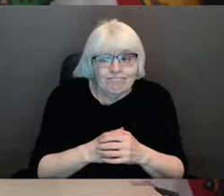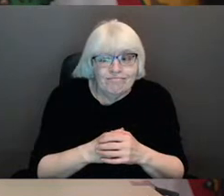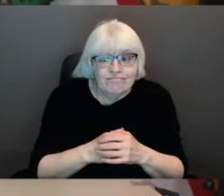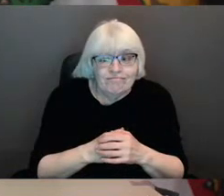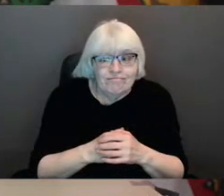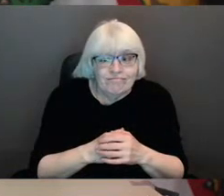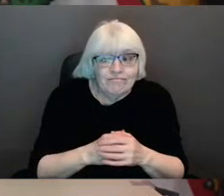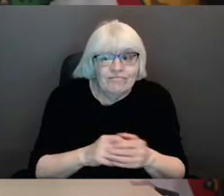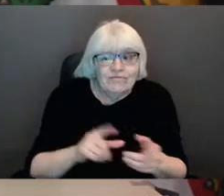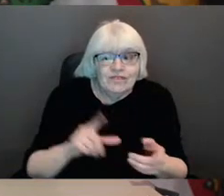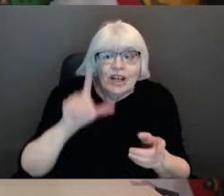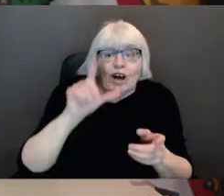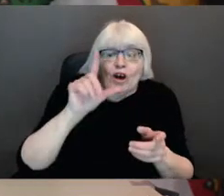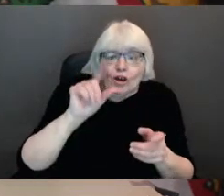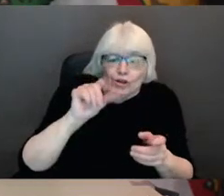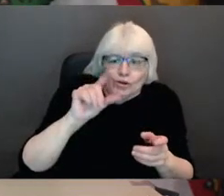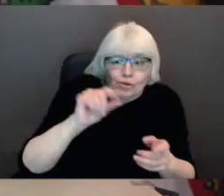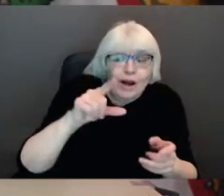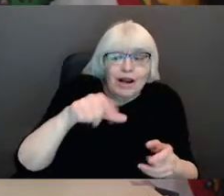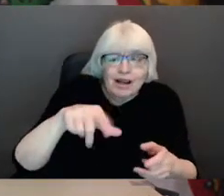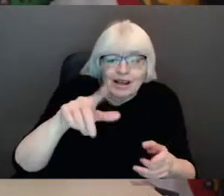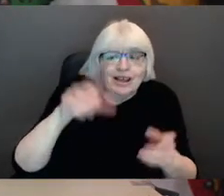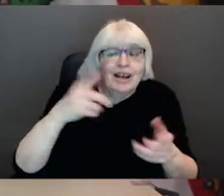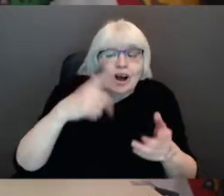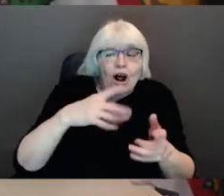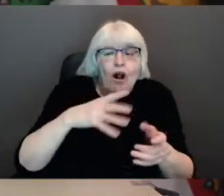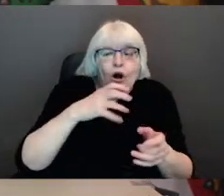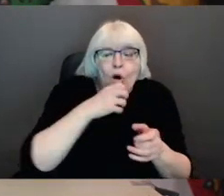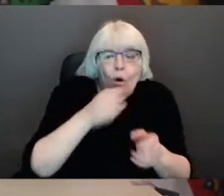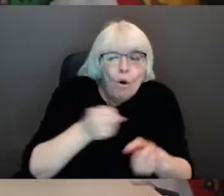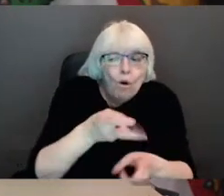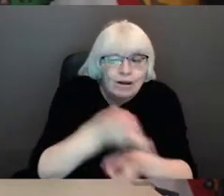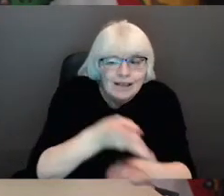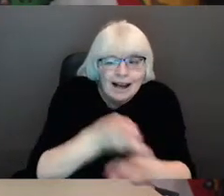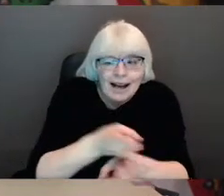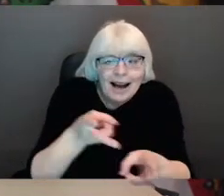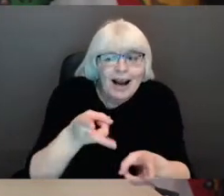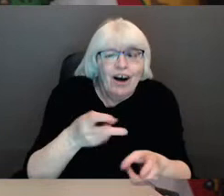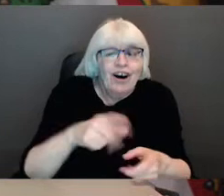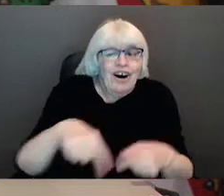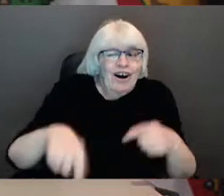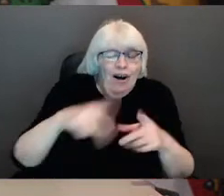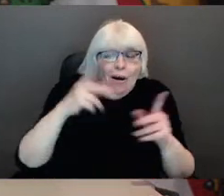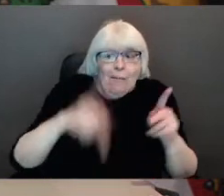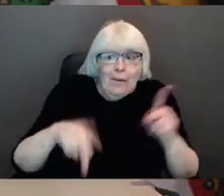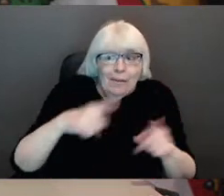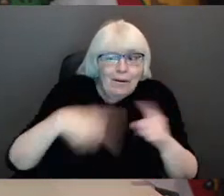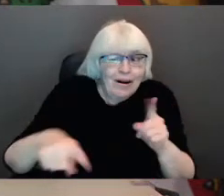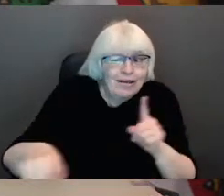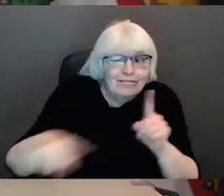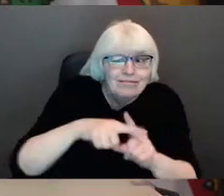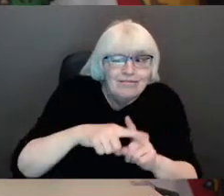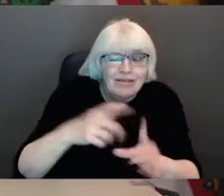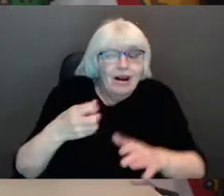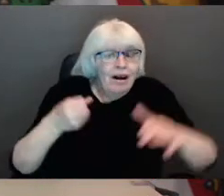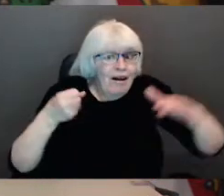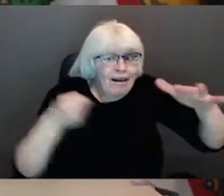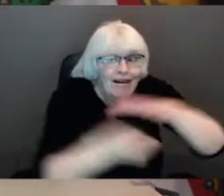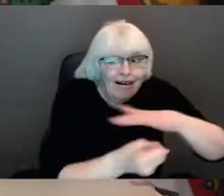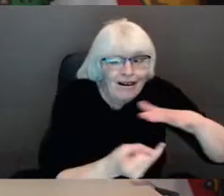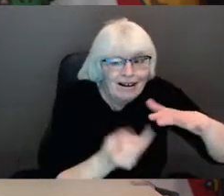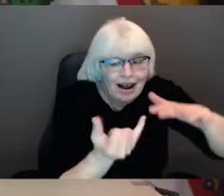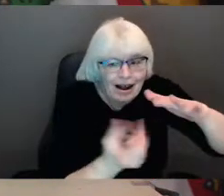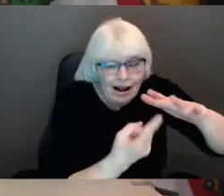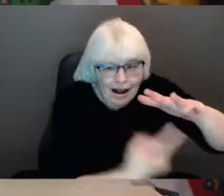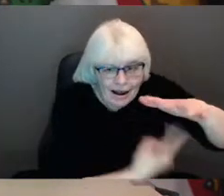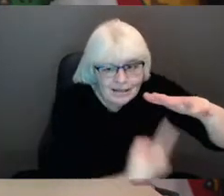and absenteeism due to isolation and positive cases that we're seeing in some of our healthcare settings. Right now, we're